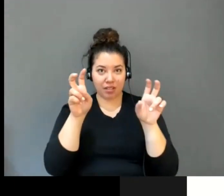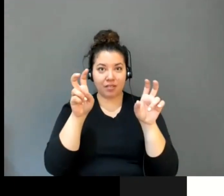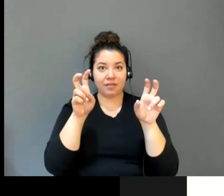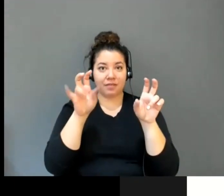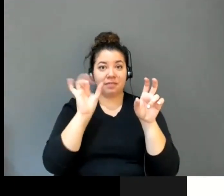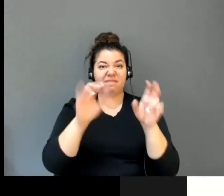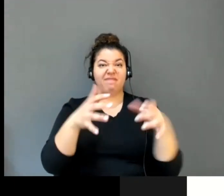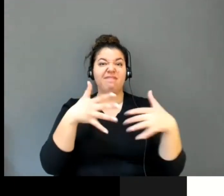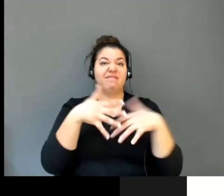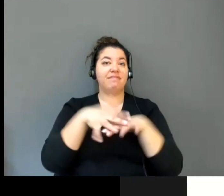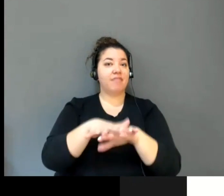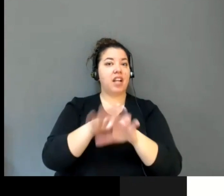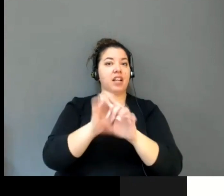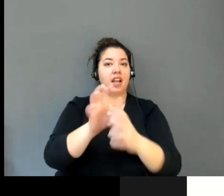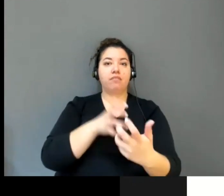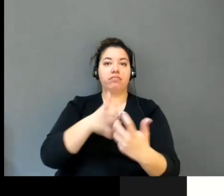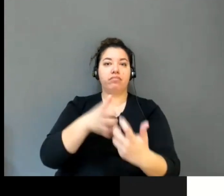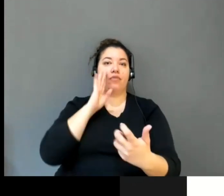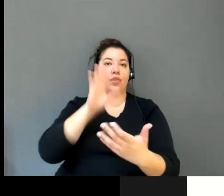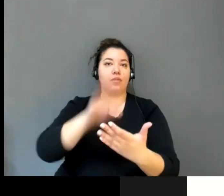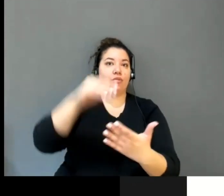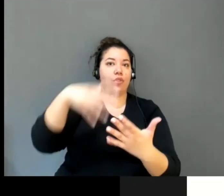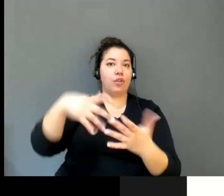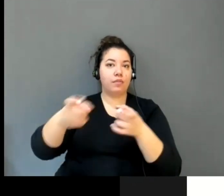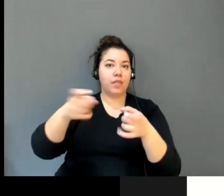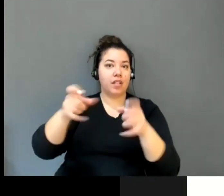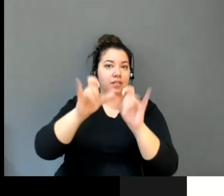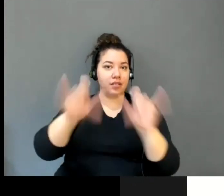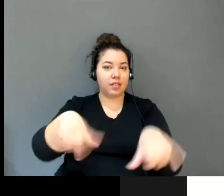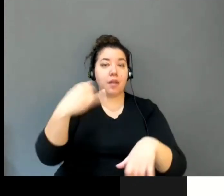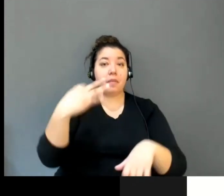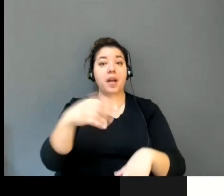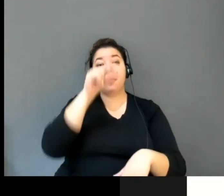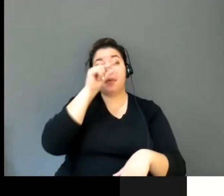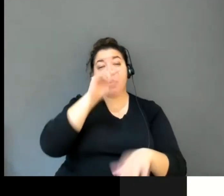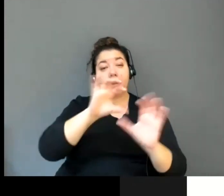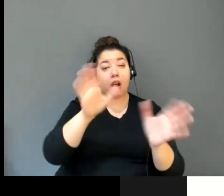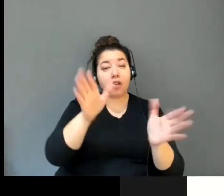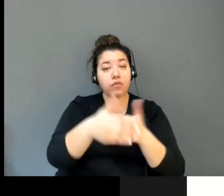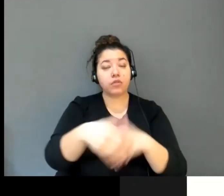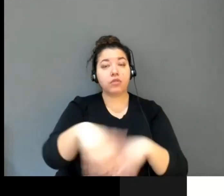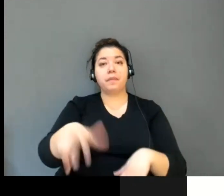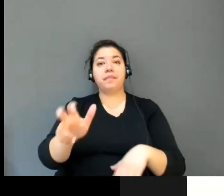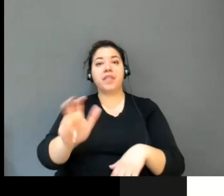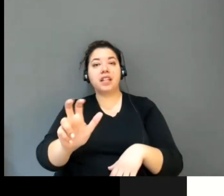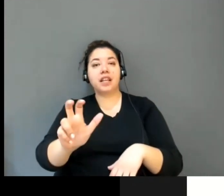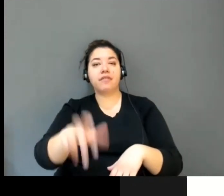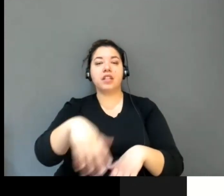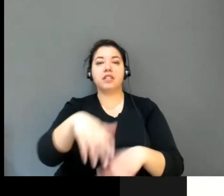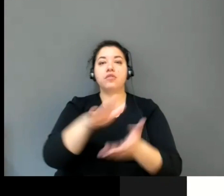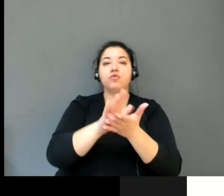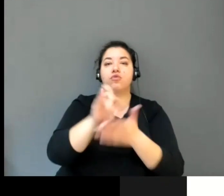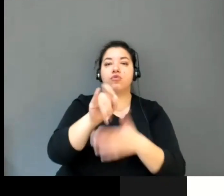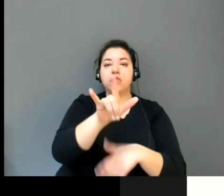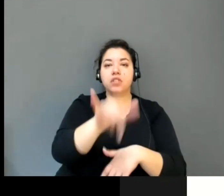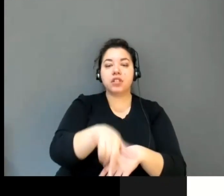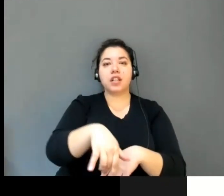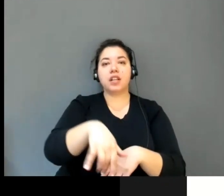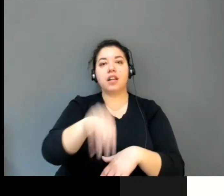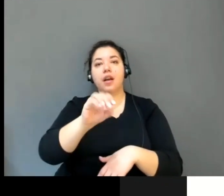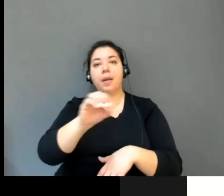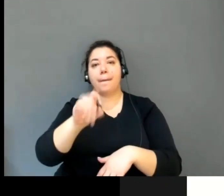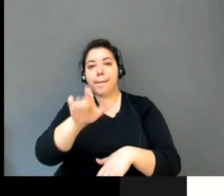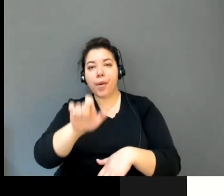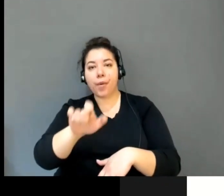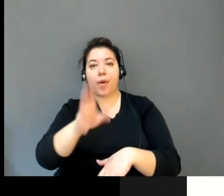to your learning management system of choice, whether it's Google Classroom, Canvas, Schoology, Moodle, Blackboard,